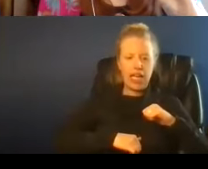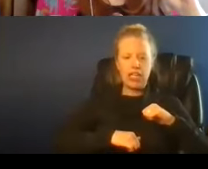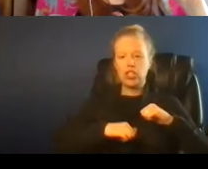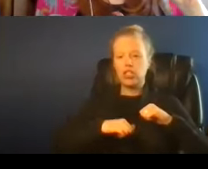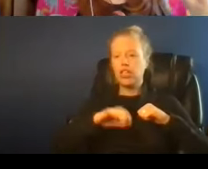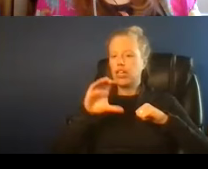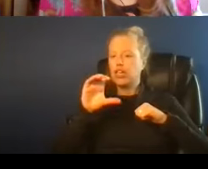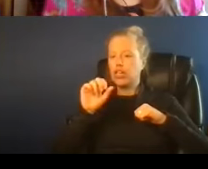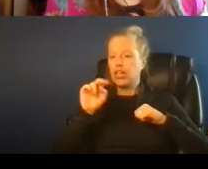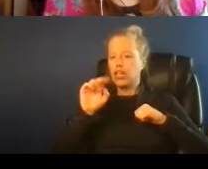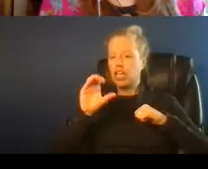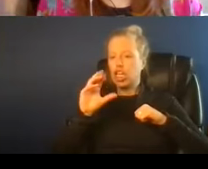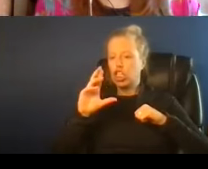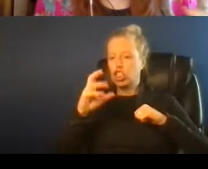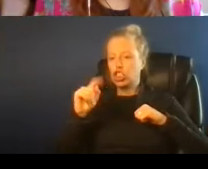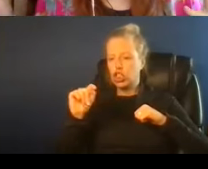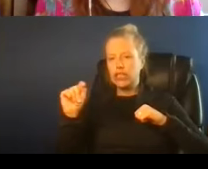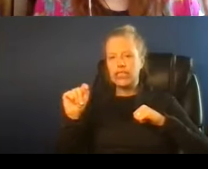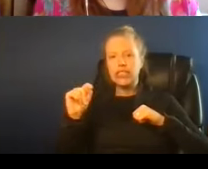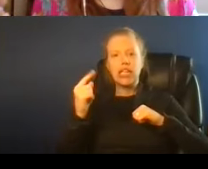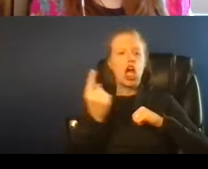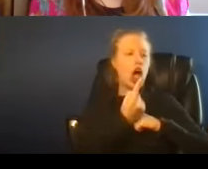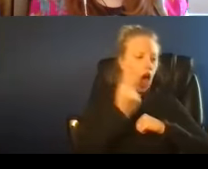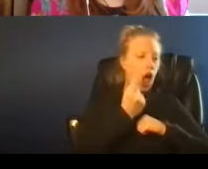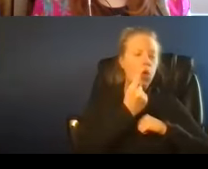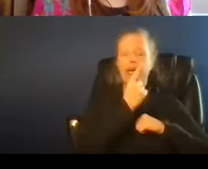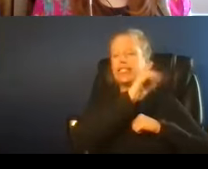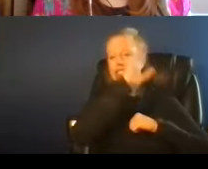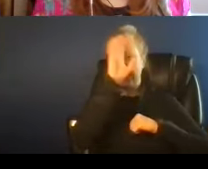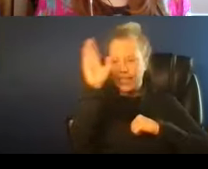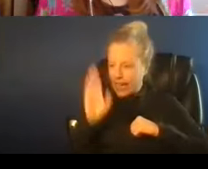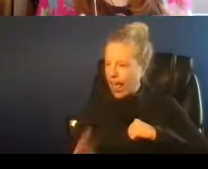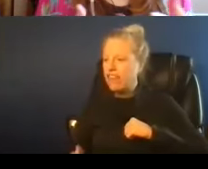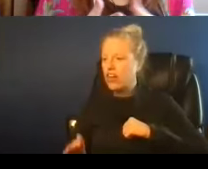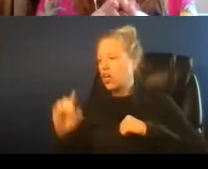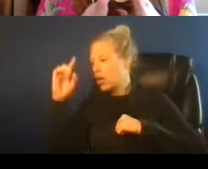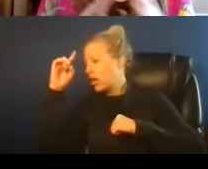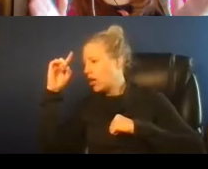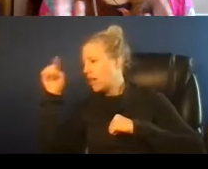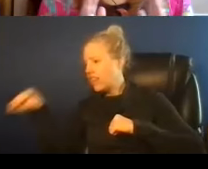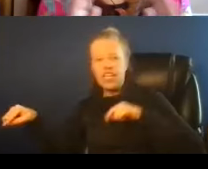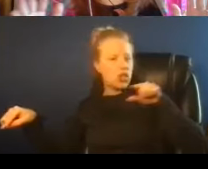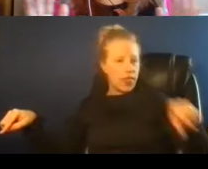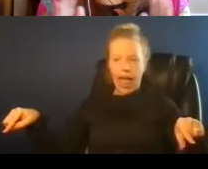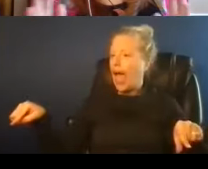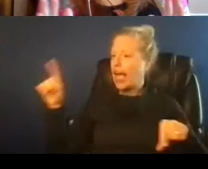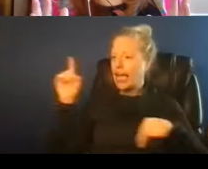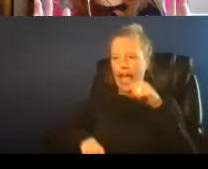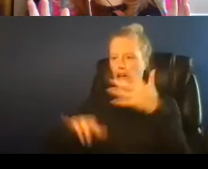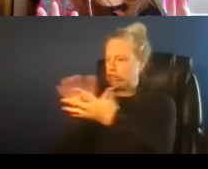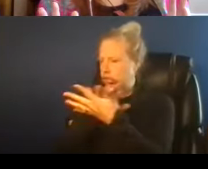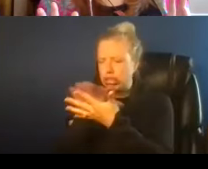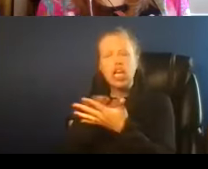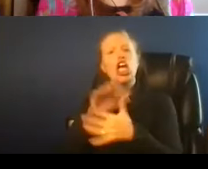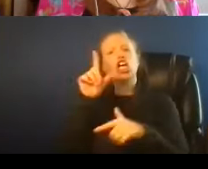feeling always and never or black and white thinking. You might be thinking you might lose your ability to see the middle